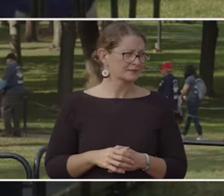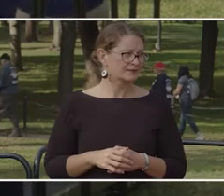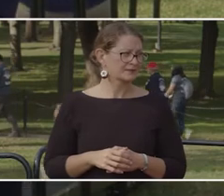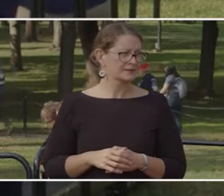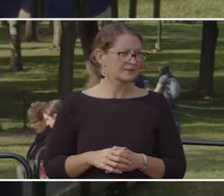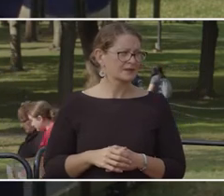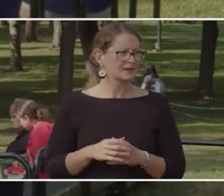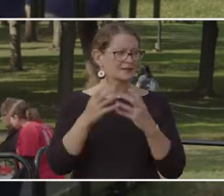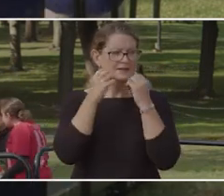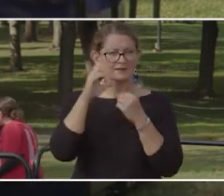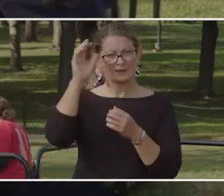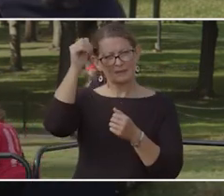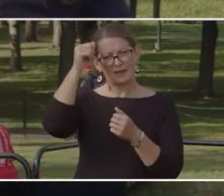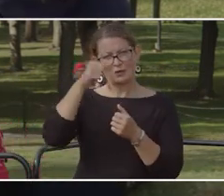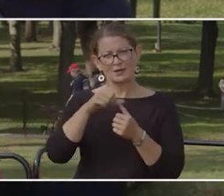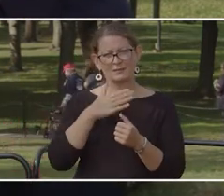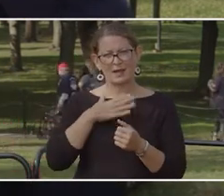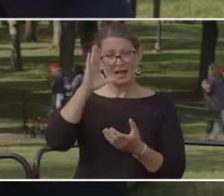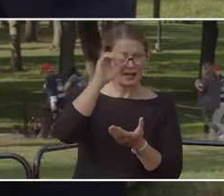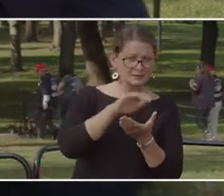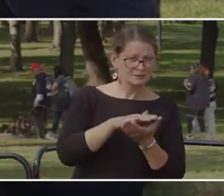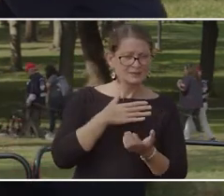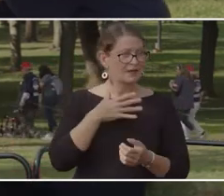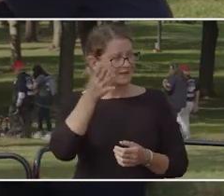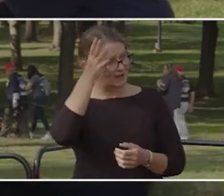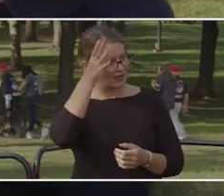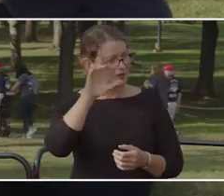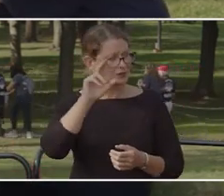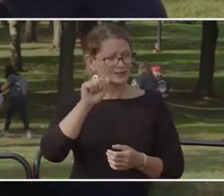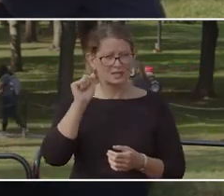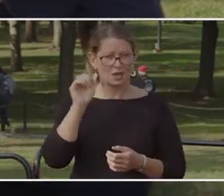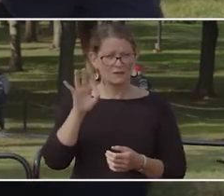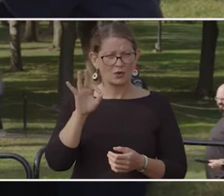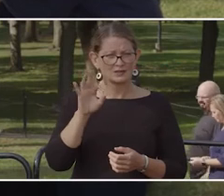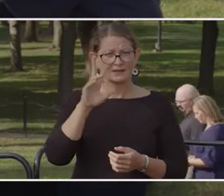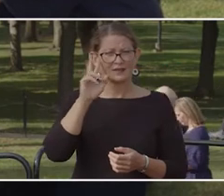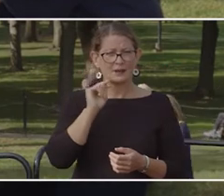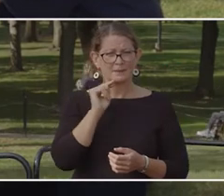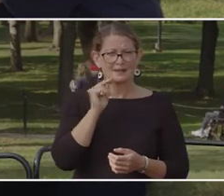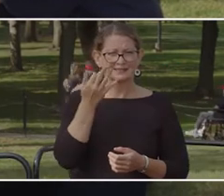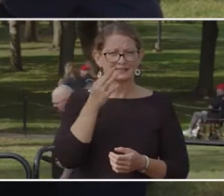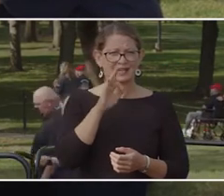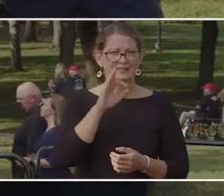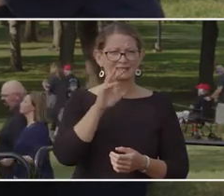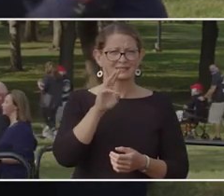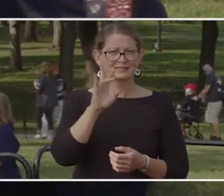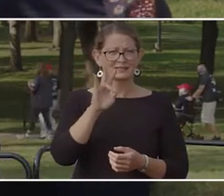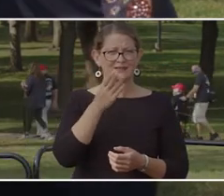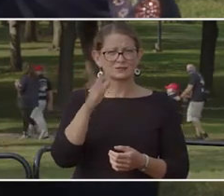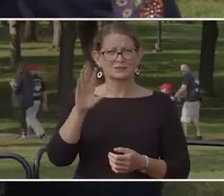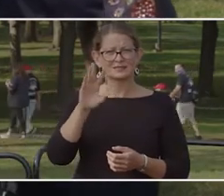In loving memory of my husband. My father, U.S. Air Force, Vietnam, 1967